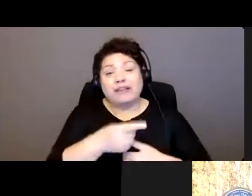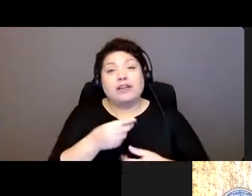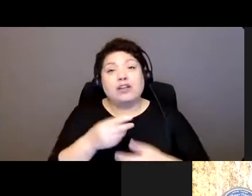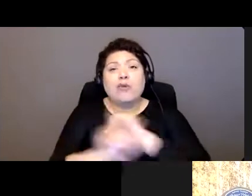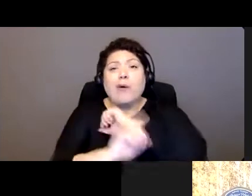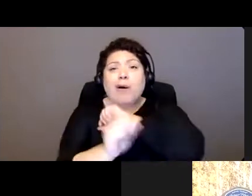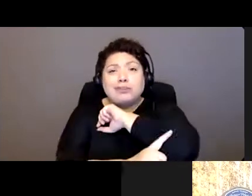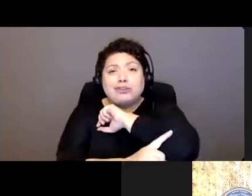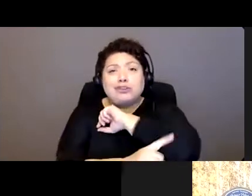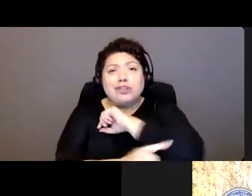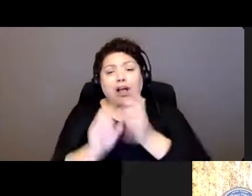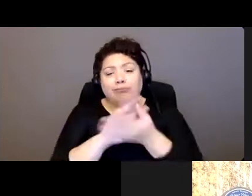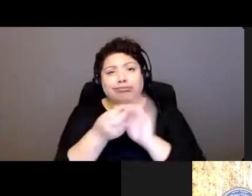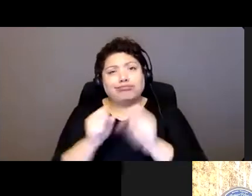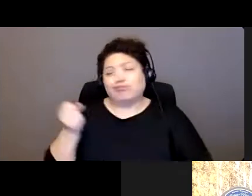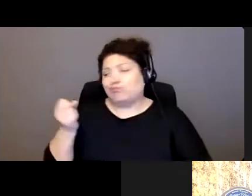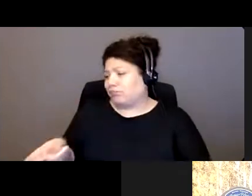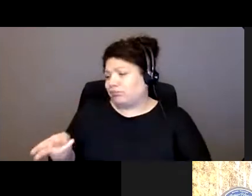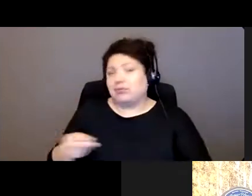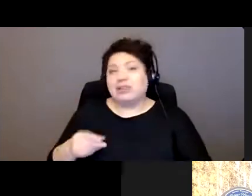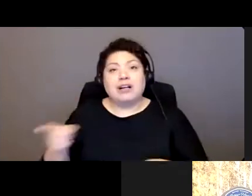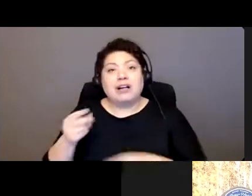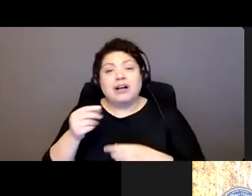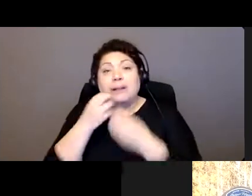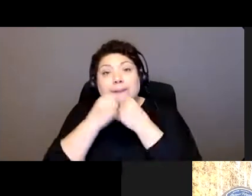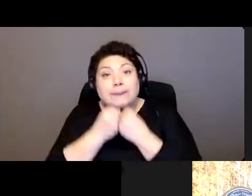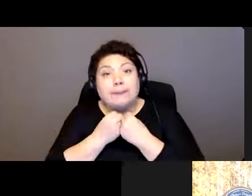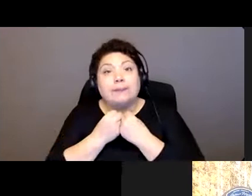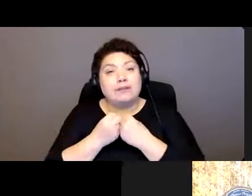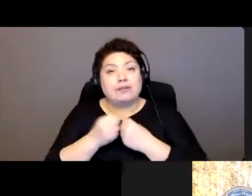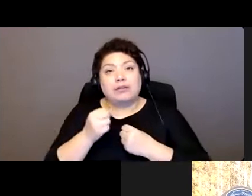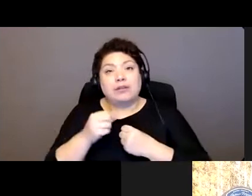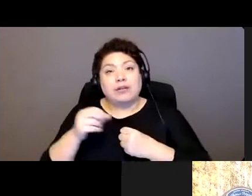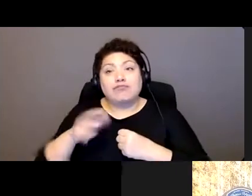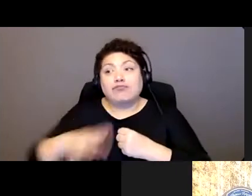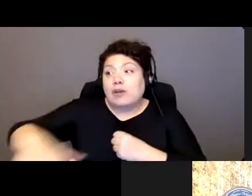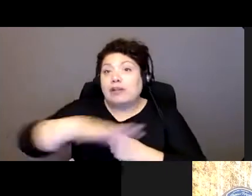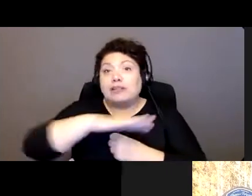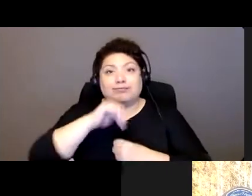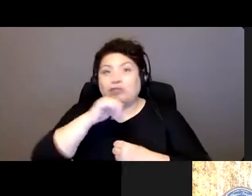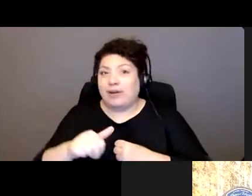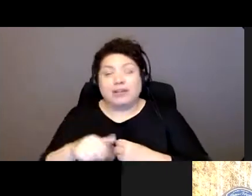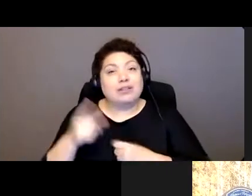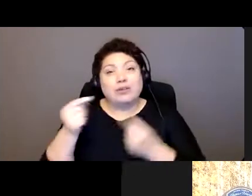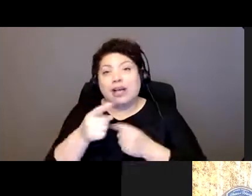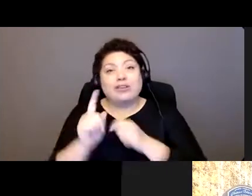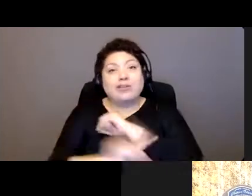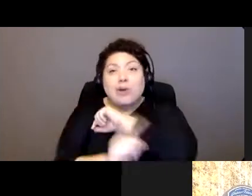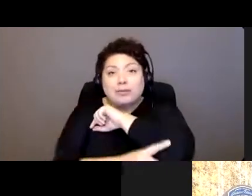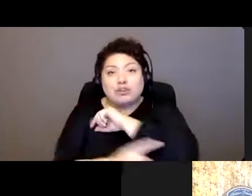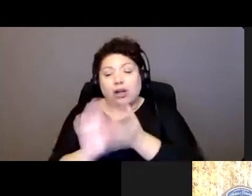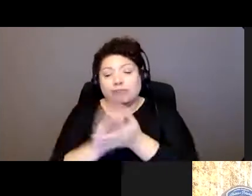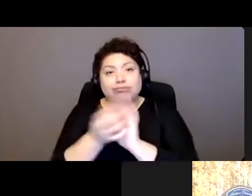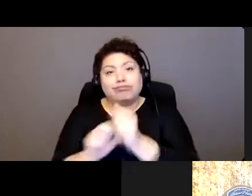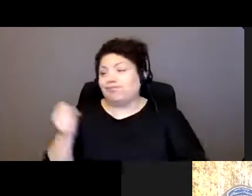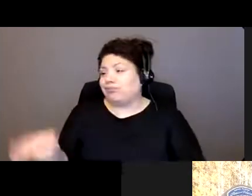up. They don't even put it in a garbage can. They just trash it and they're gone again. And they don't